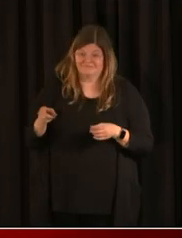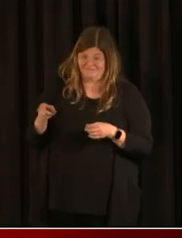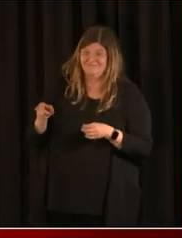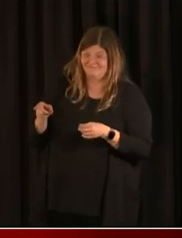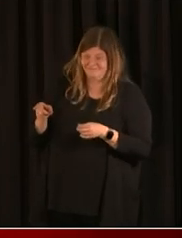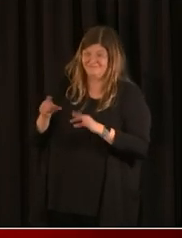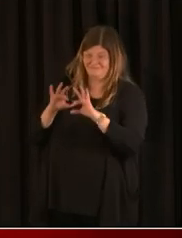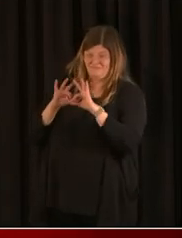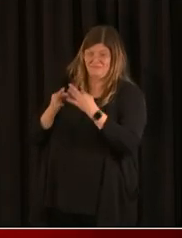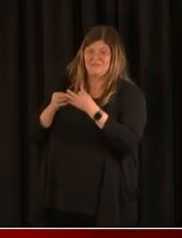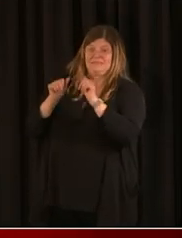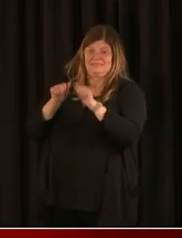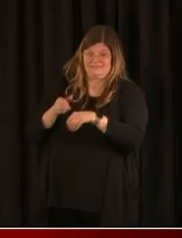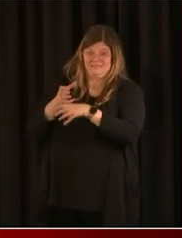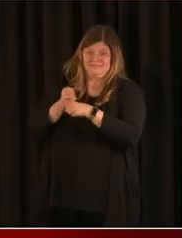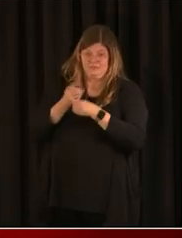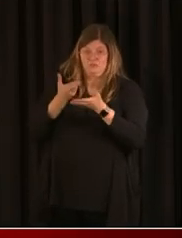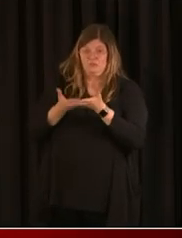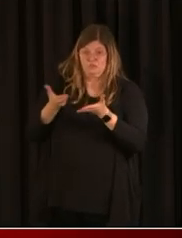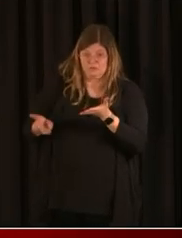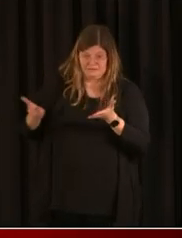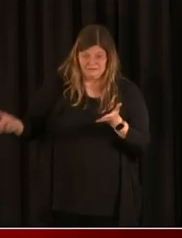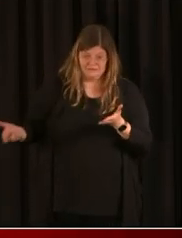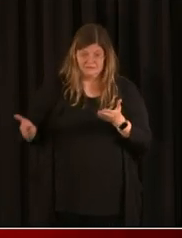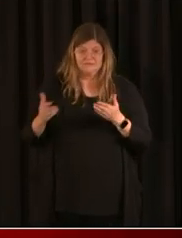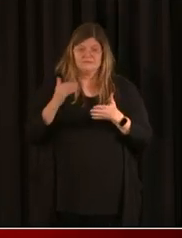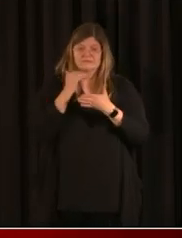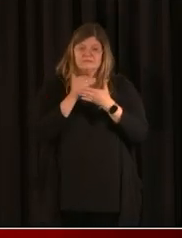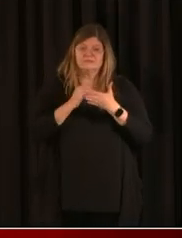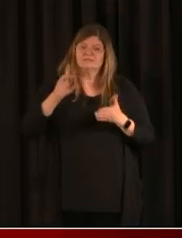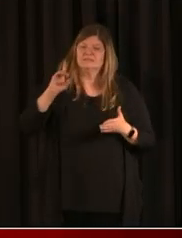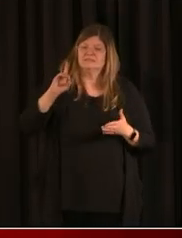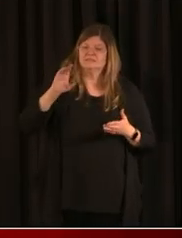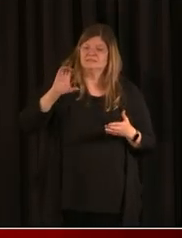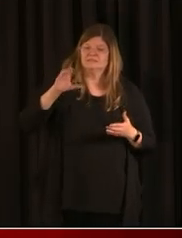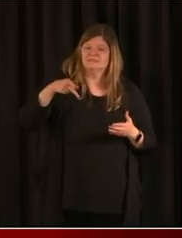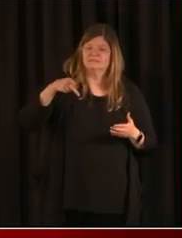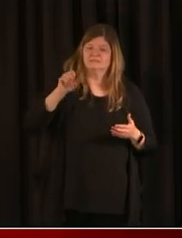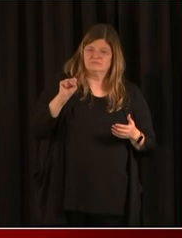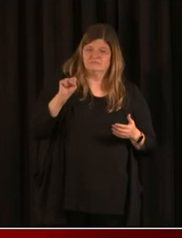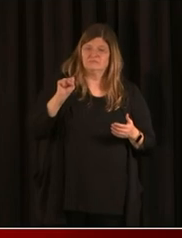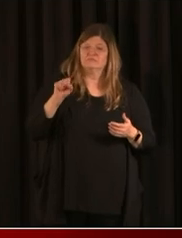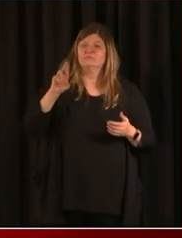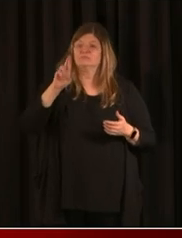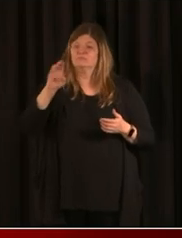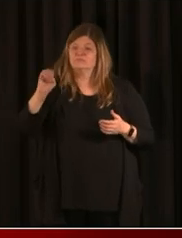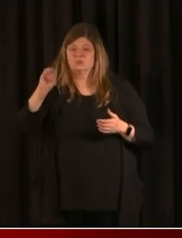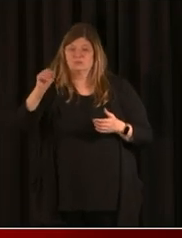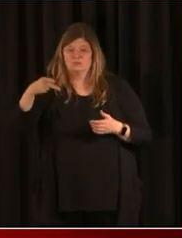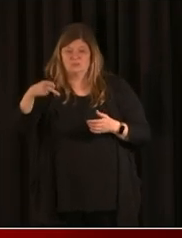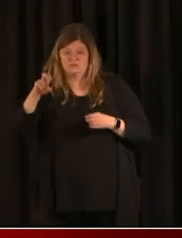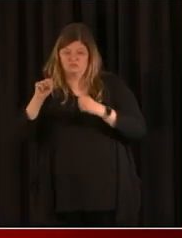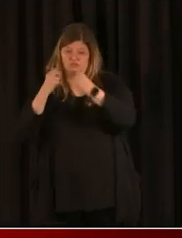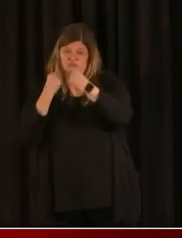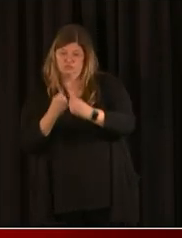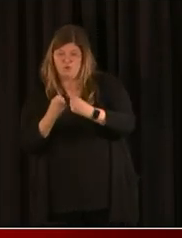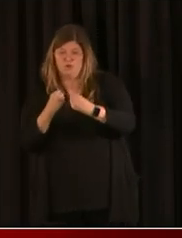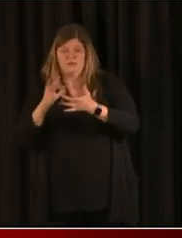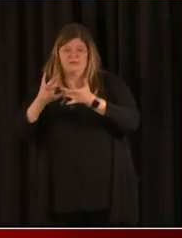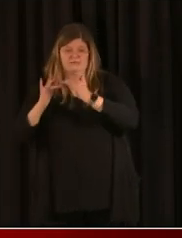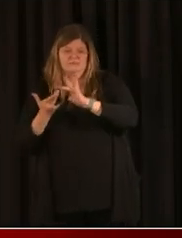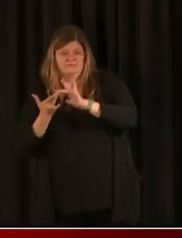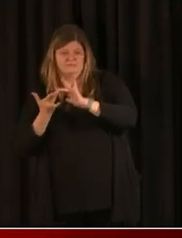can get the resource guide through our DCPS Reopen Strong website. There are also information